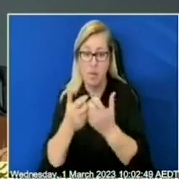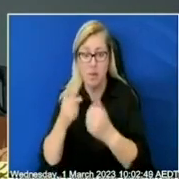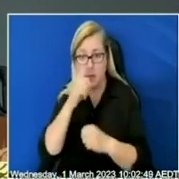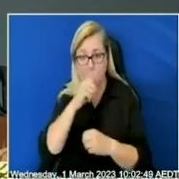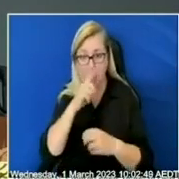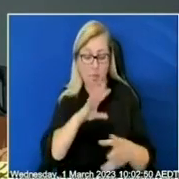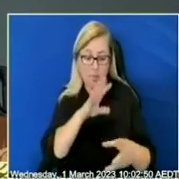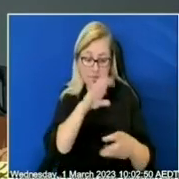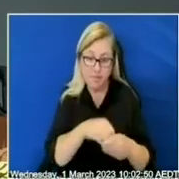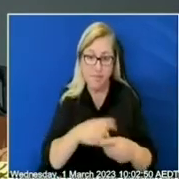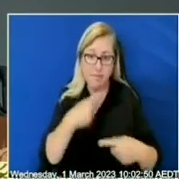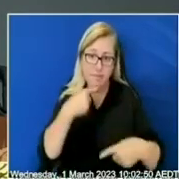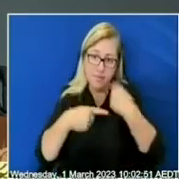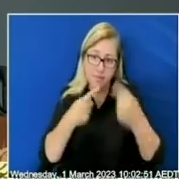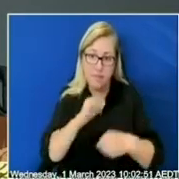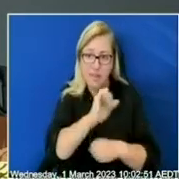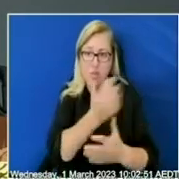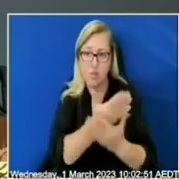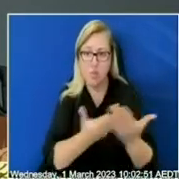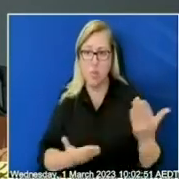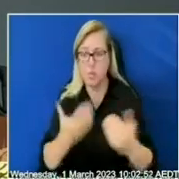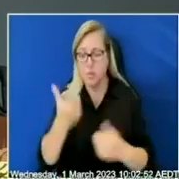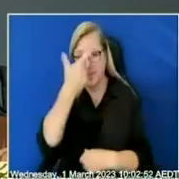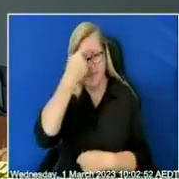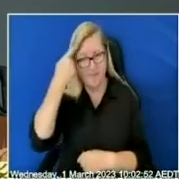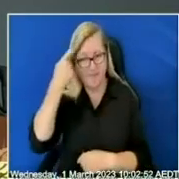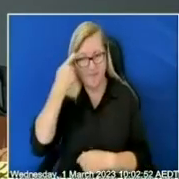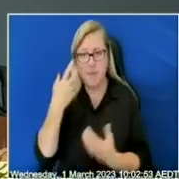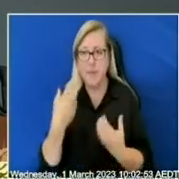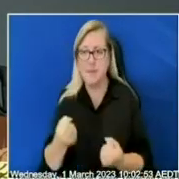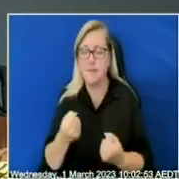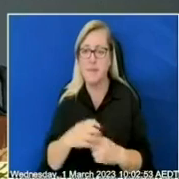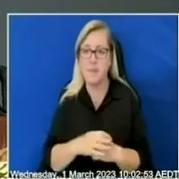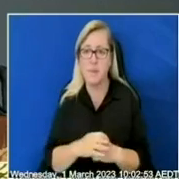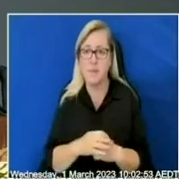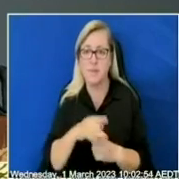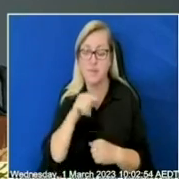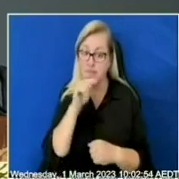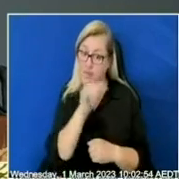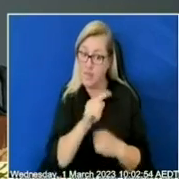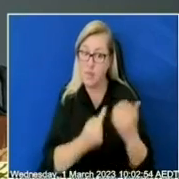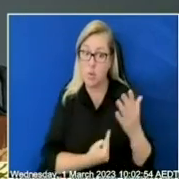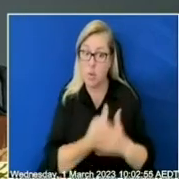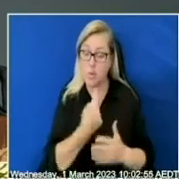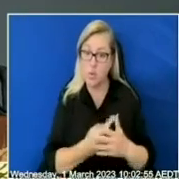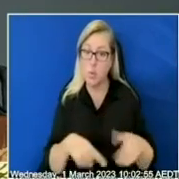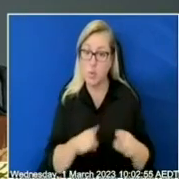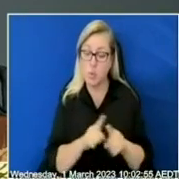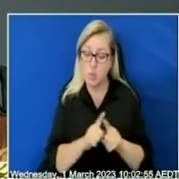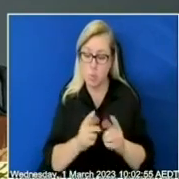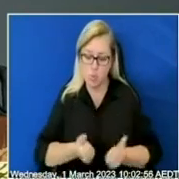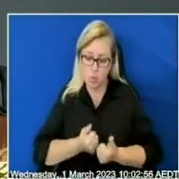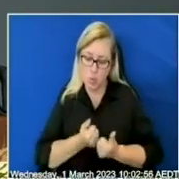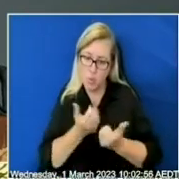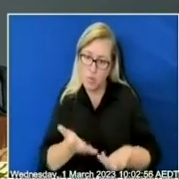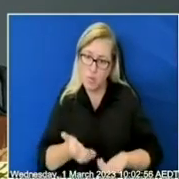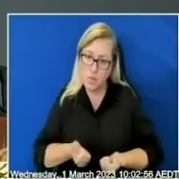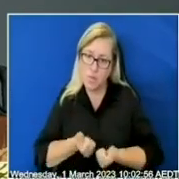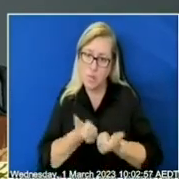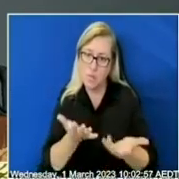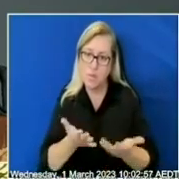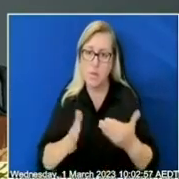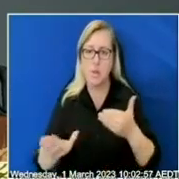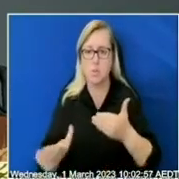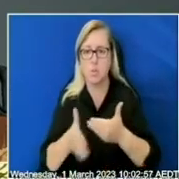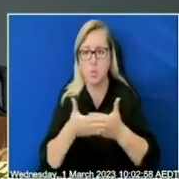It is also an opportunity for unburdening and healing. I thank all witnesses for their